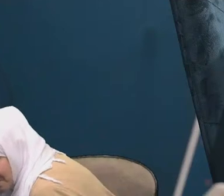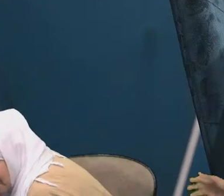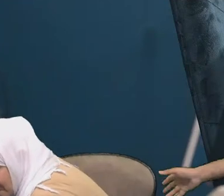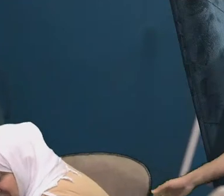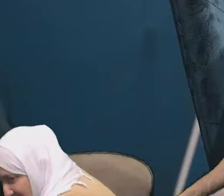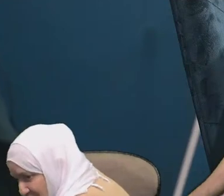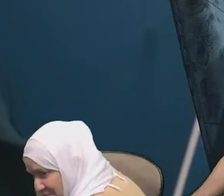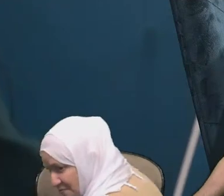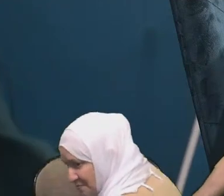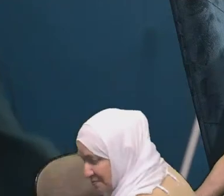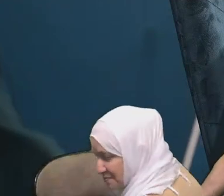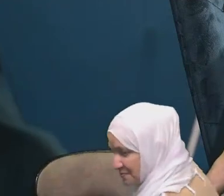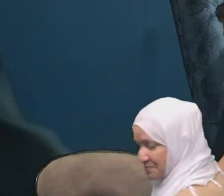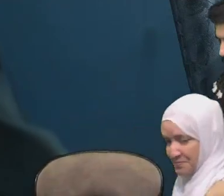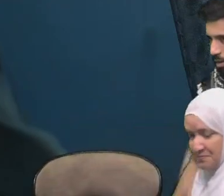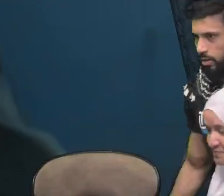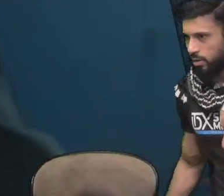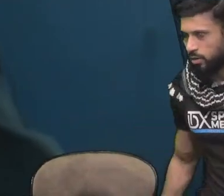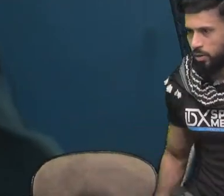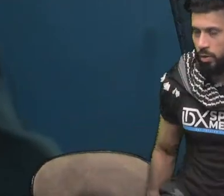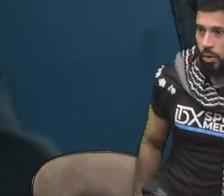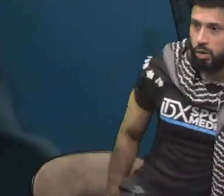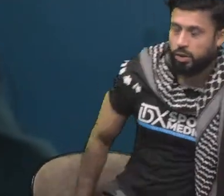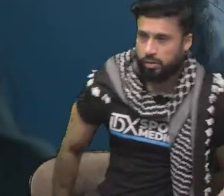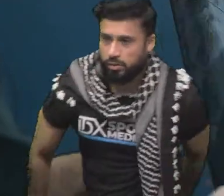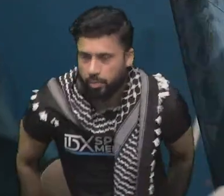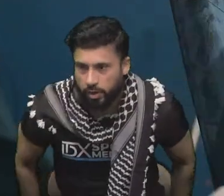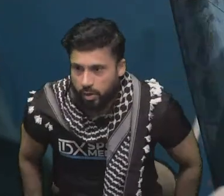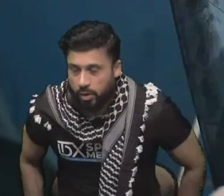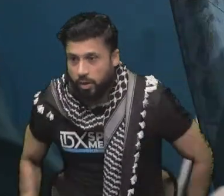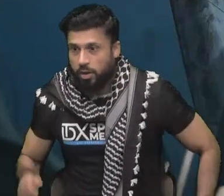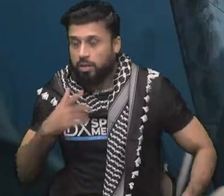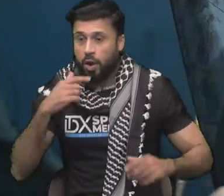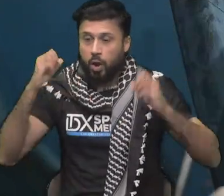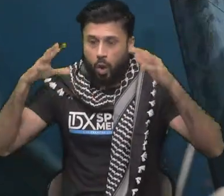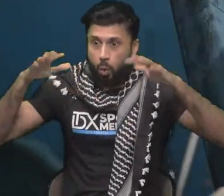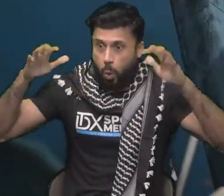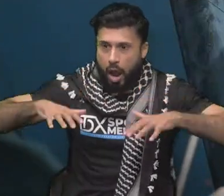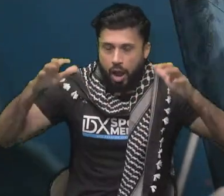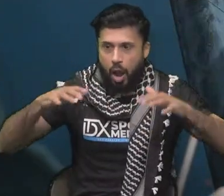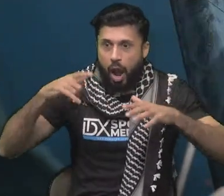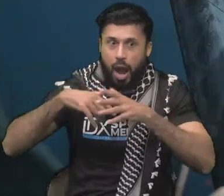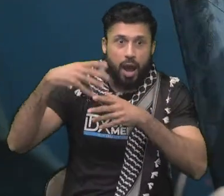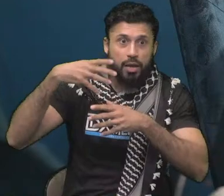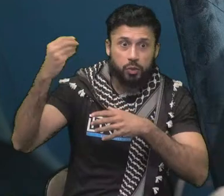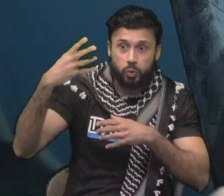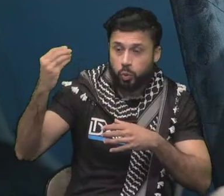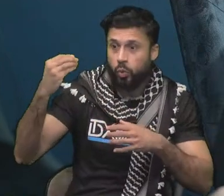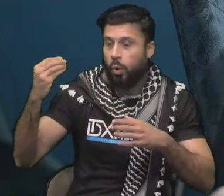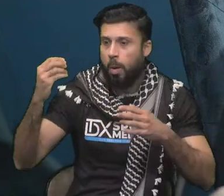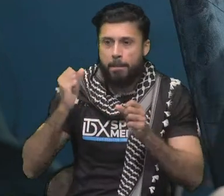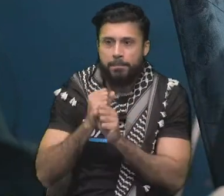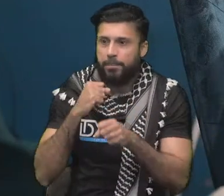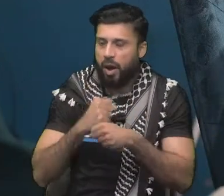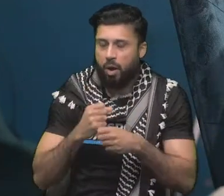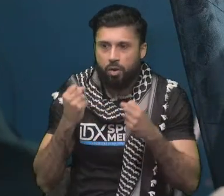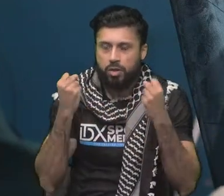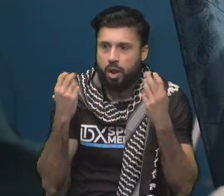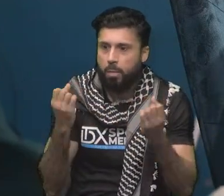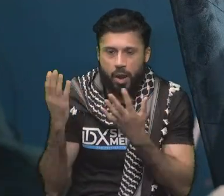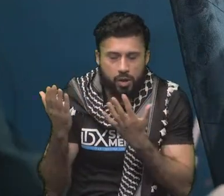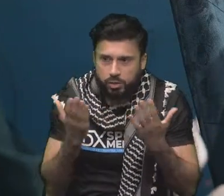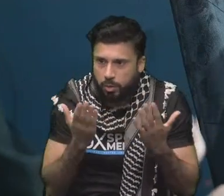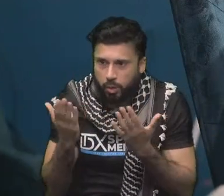sisters in Gaza, may Allah subhanahu wa ta'ala make it easy for them, Ya Rabbil Alameen. We ask Allah subhanahu wa ta'ala to alleviate their sufferings, Ya Rabbil Alameen, to restore peace